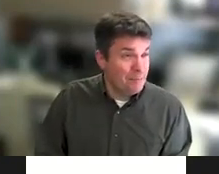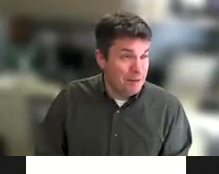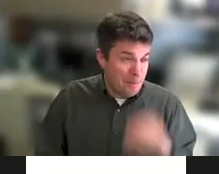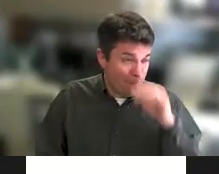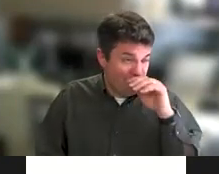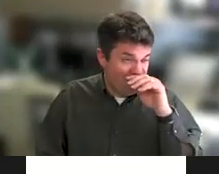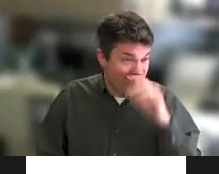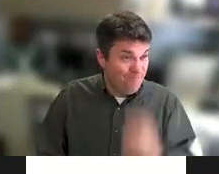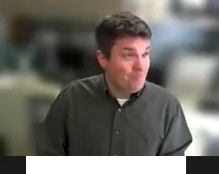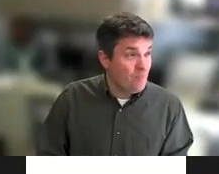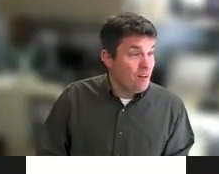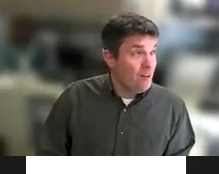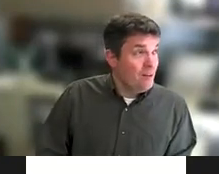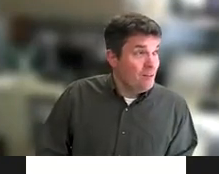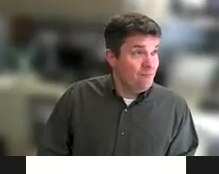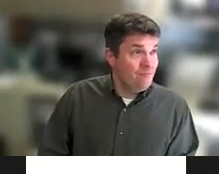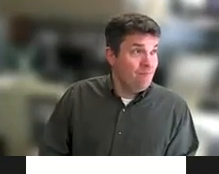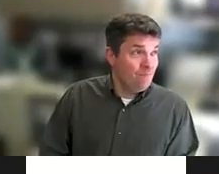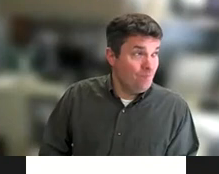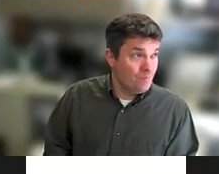Okay, I think I stopped it.